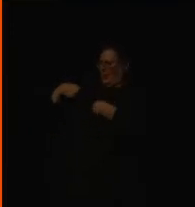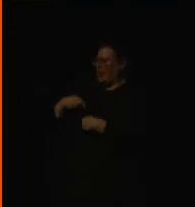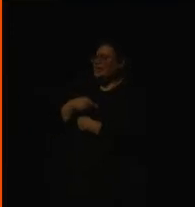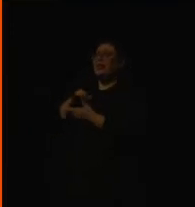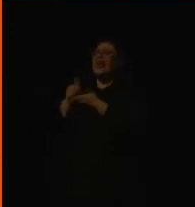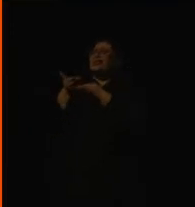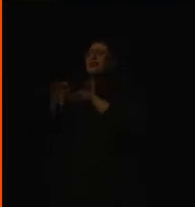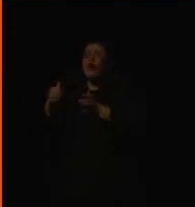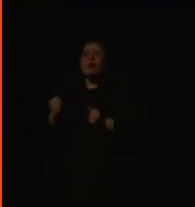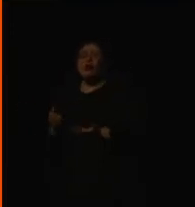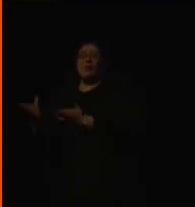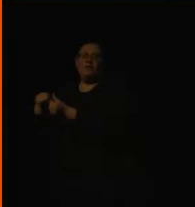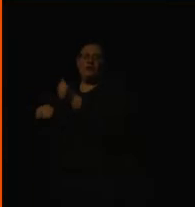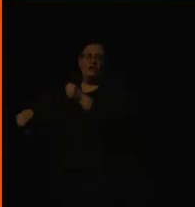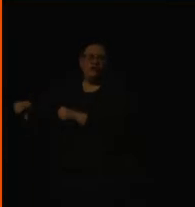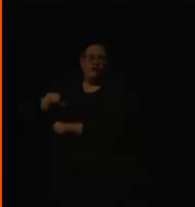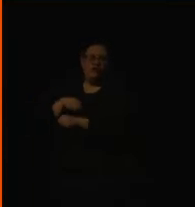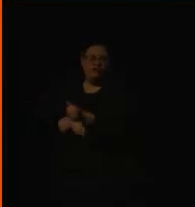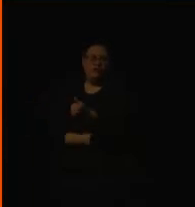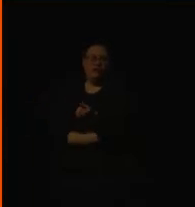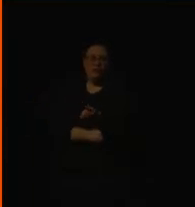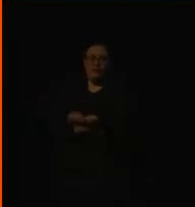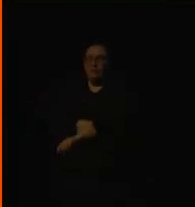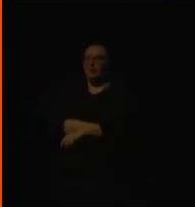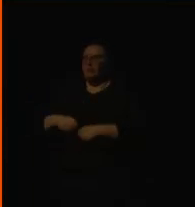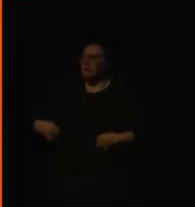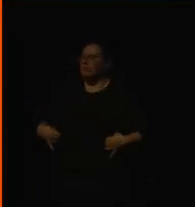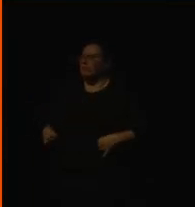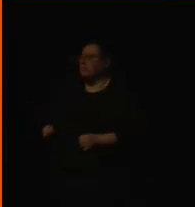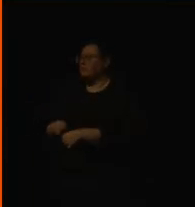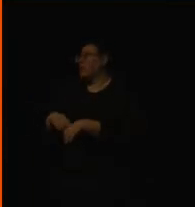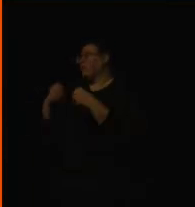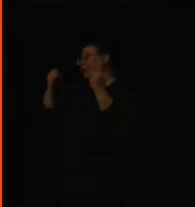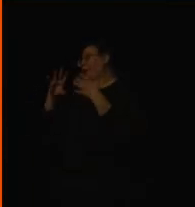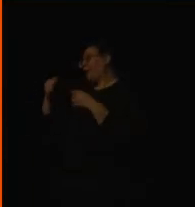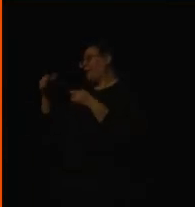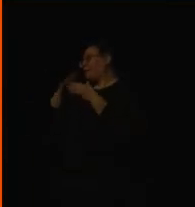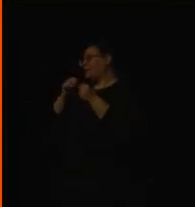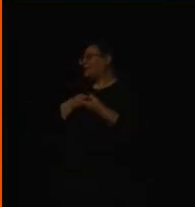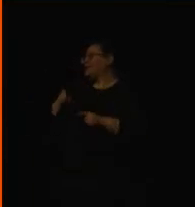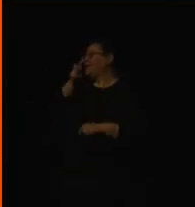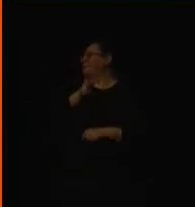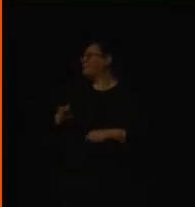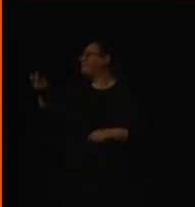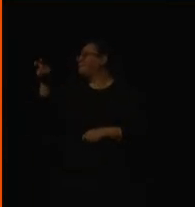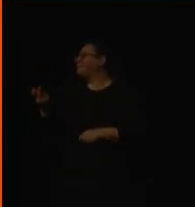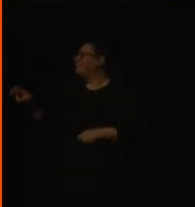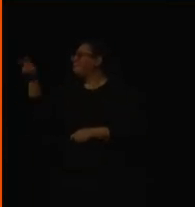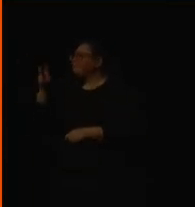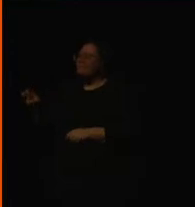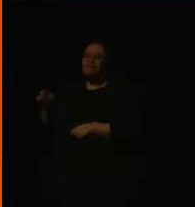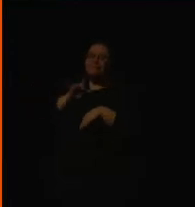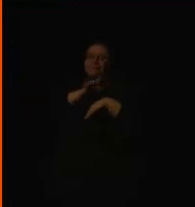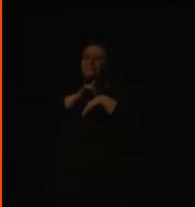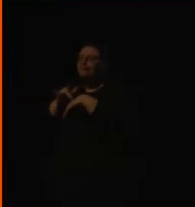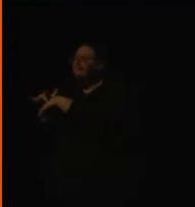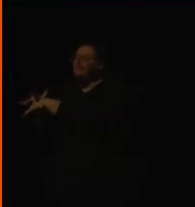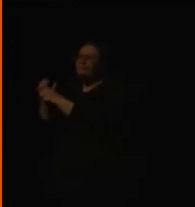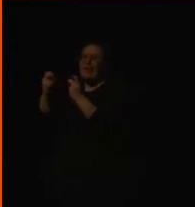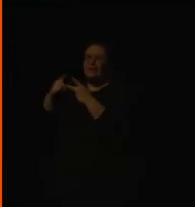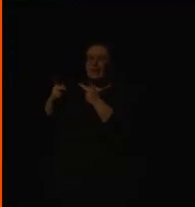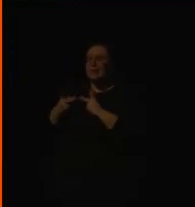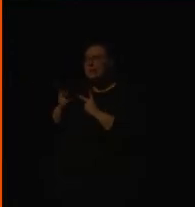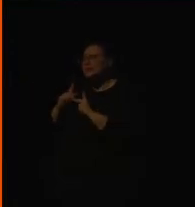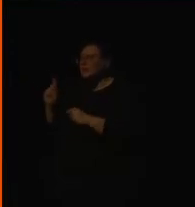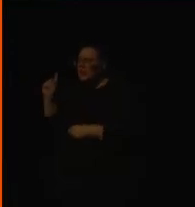one another. So as we traveled around, there were other stories we heard. Everywhere we went, people would come to Ady with